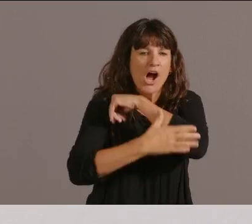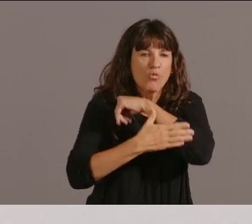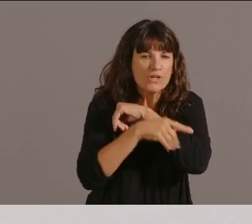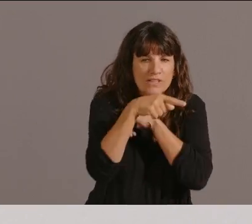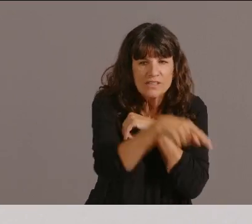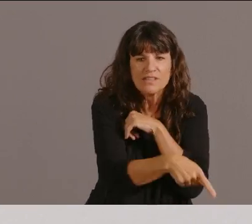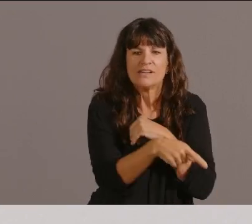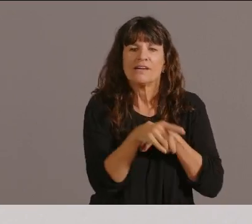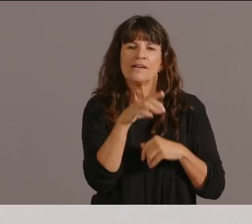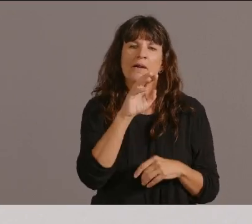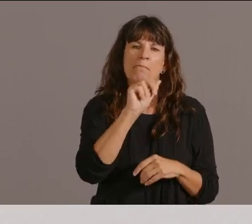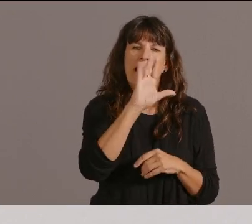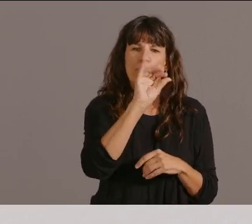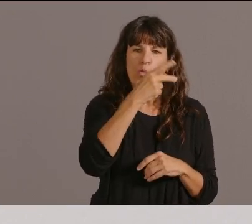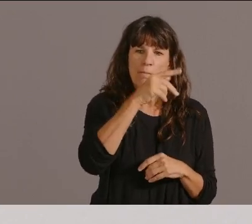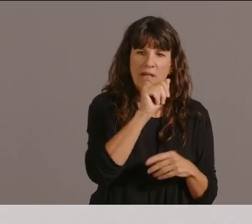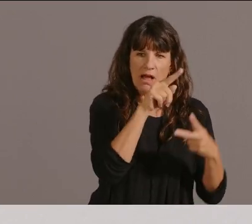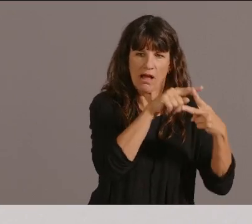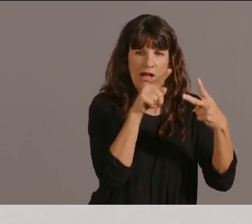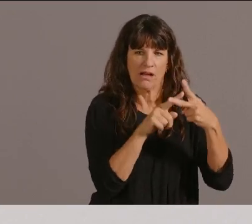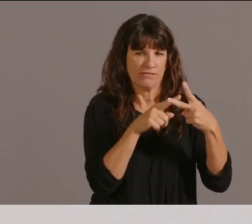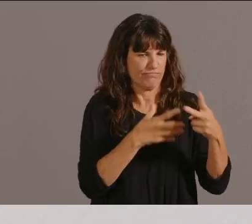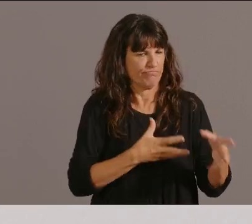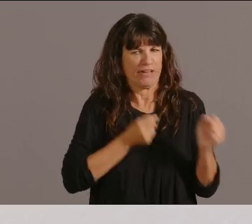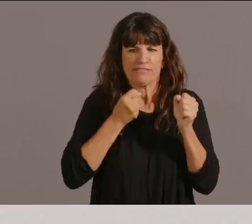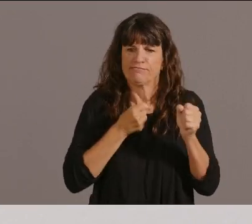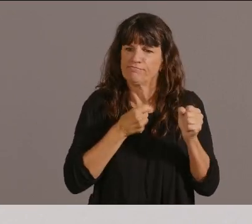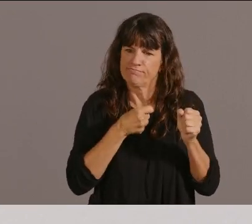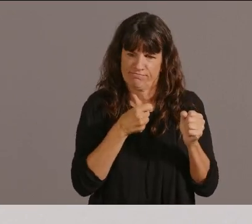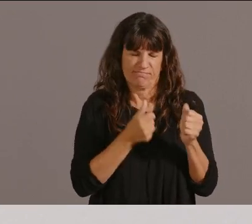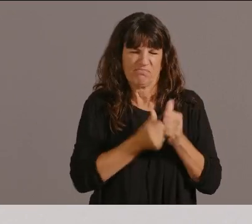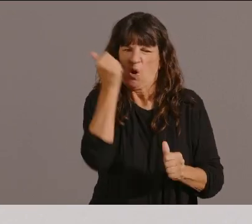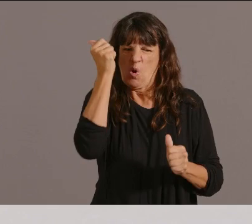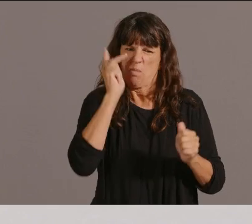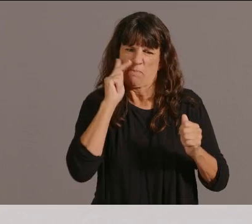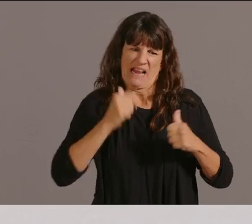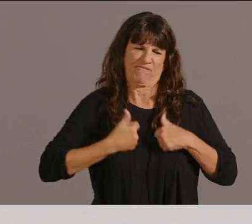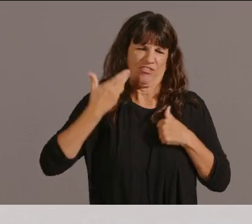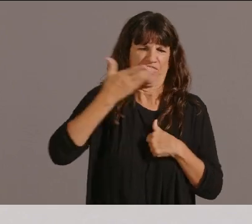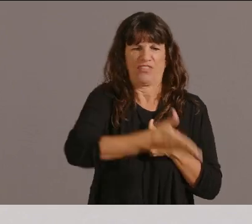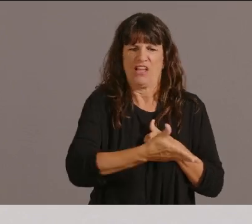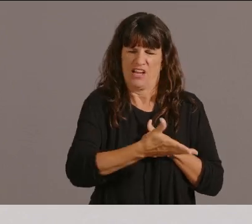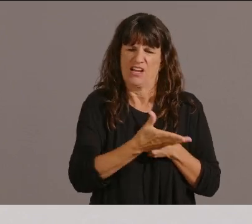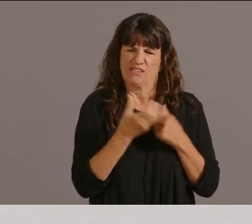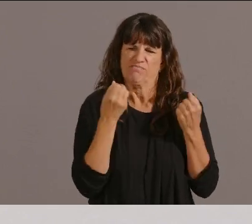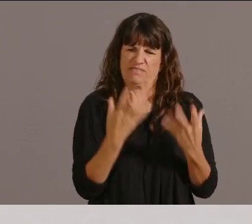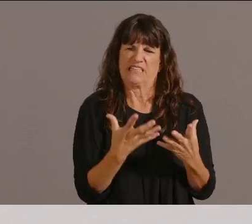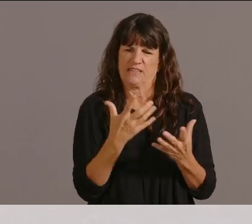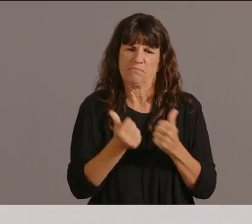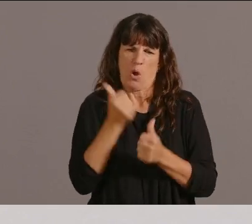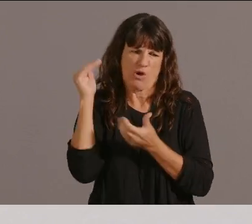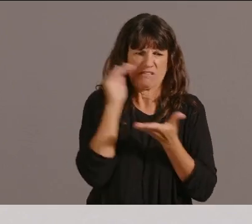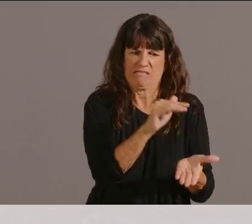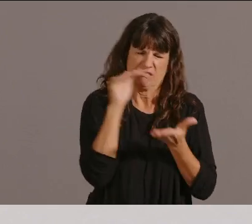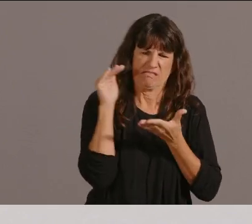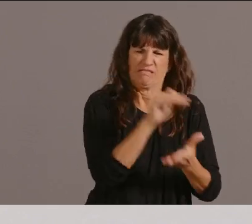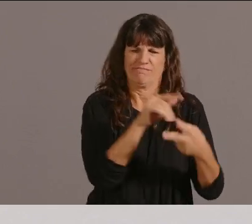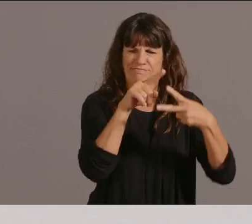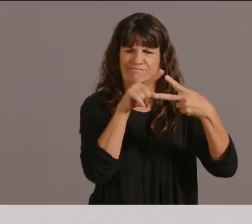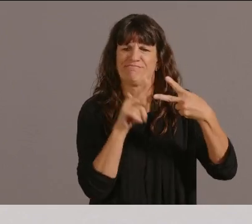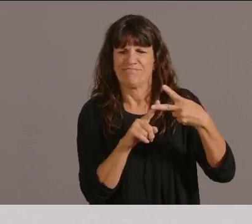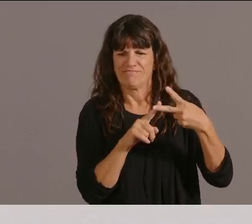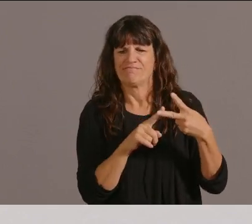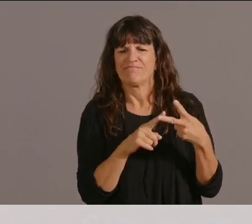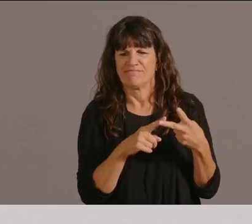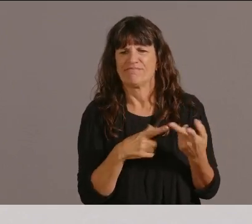populations, they're getting a pro rata allocation of the doses. And so it's going to take us a little bit longer